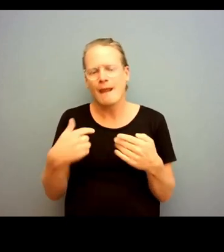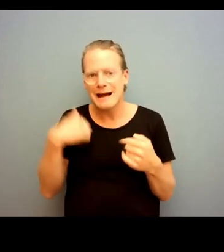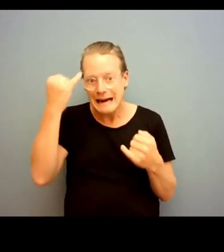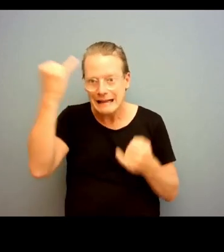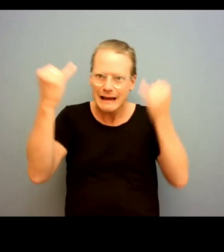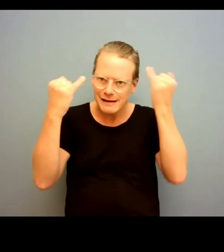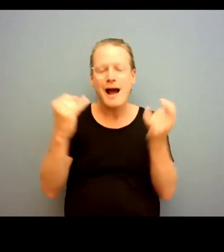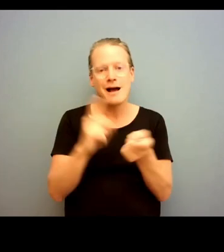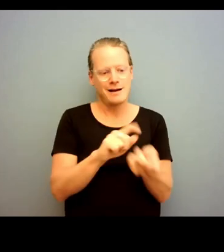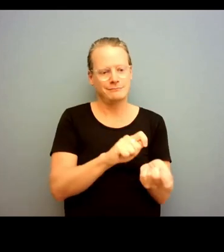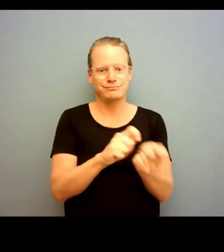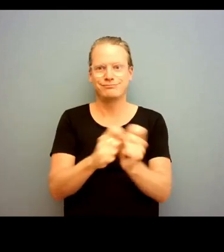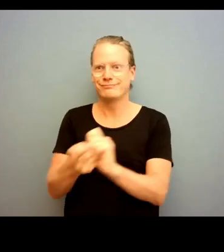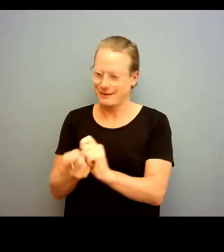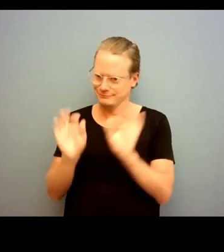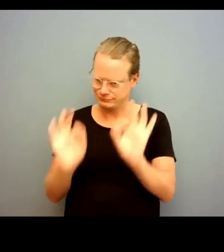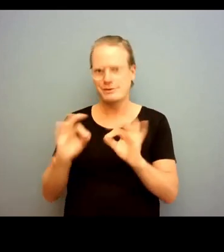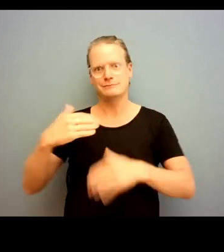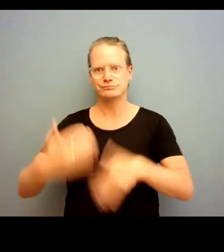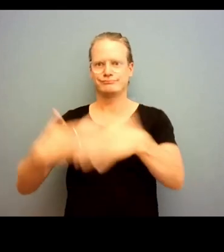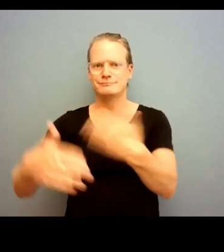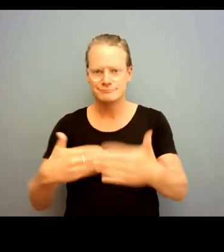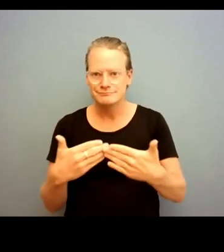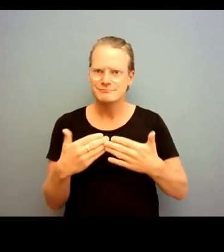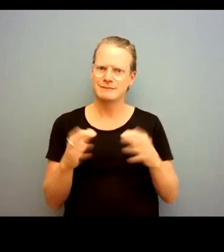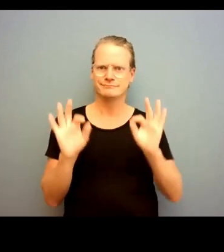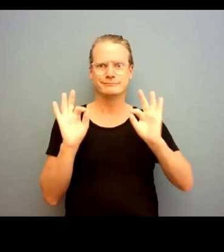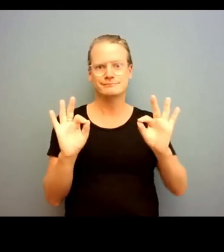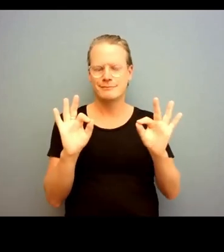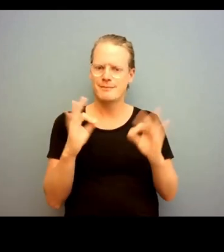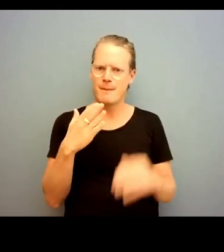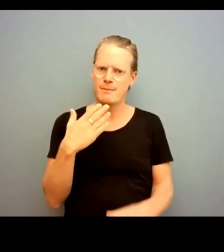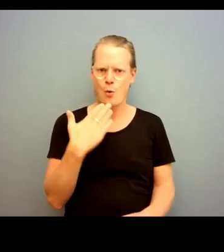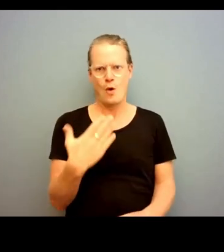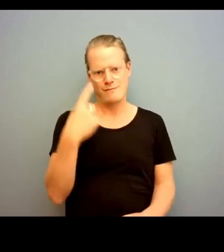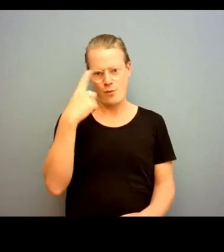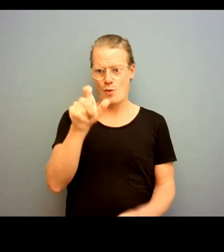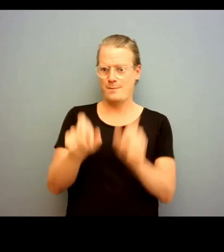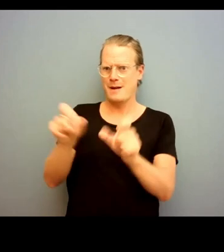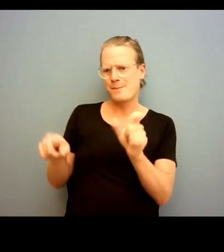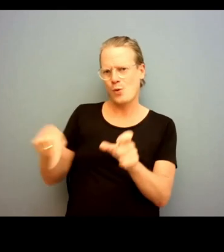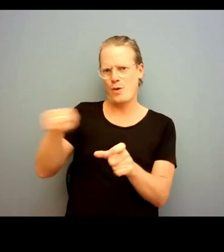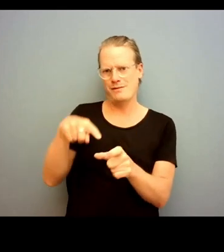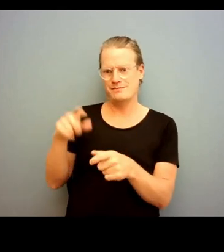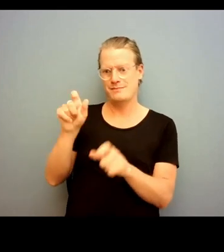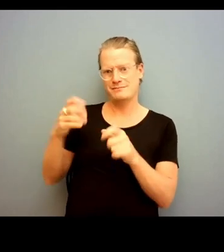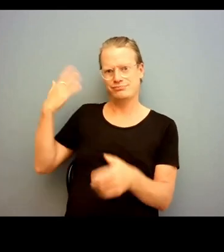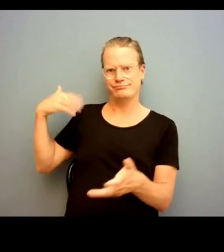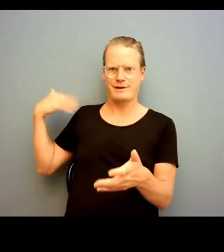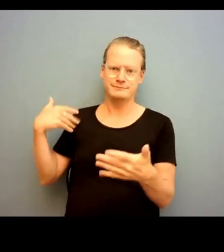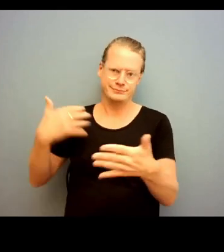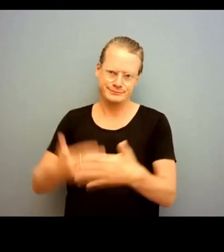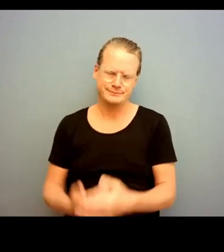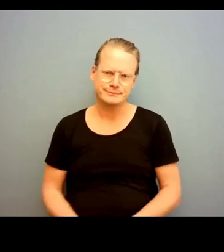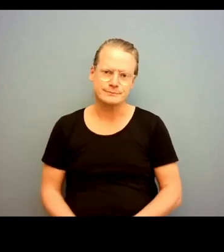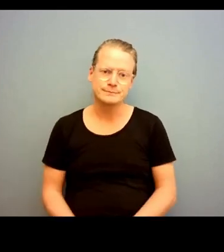to improve the situation of Indigenous persons with disabilities. On behalf of the Sami Parliament